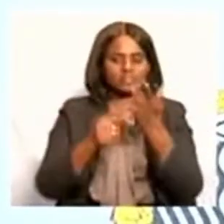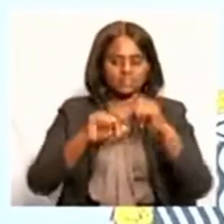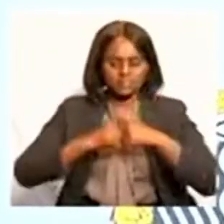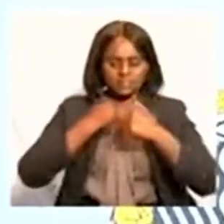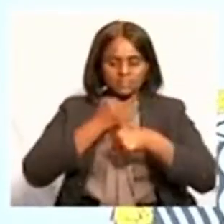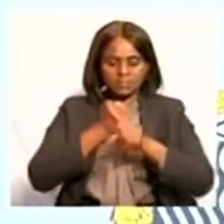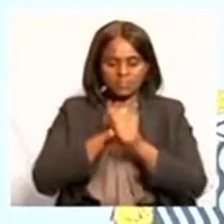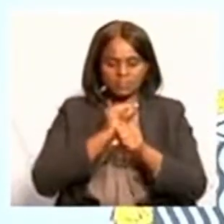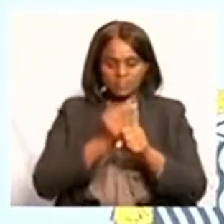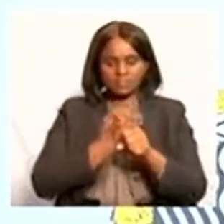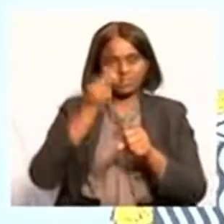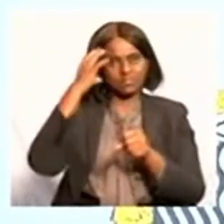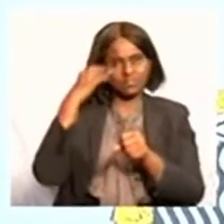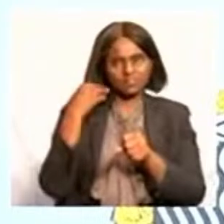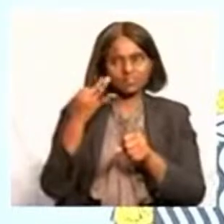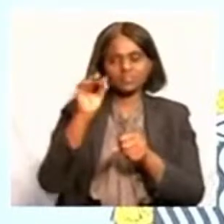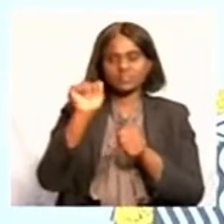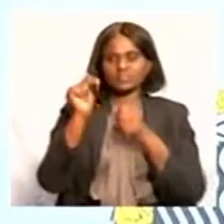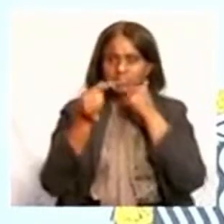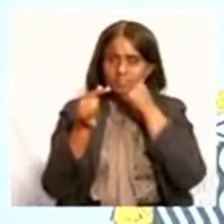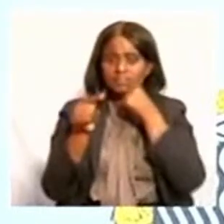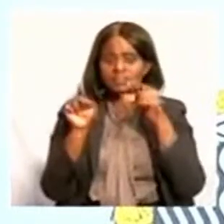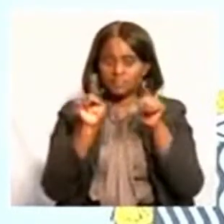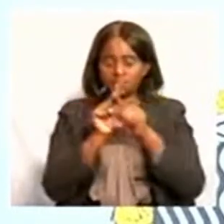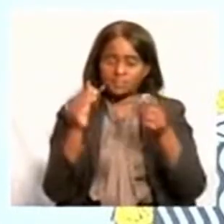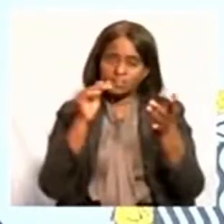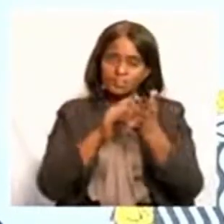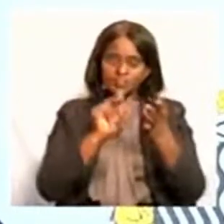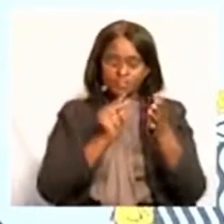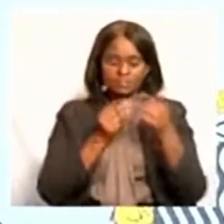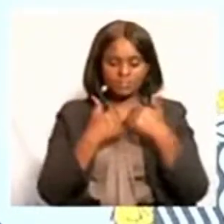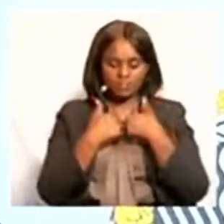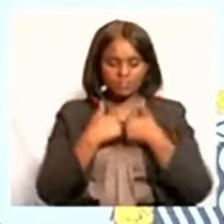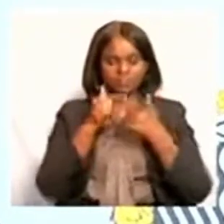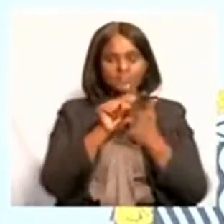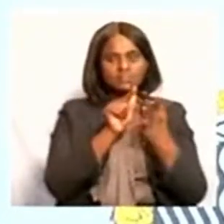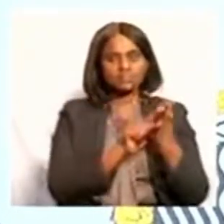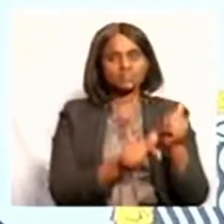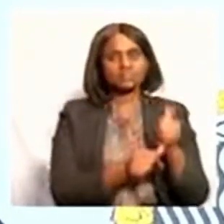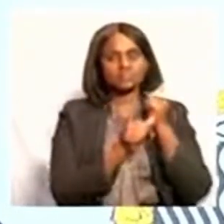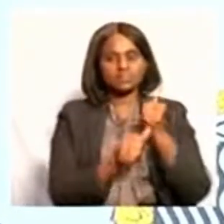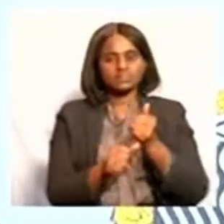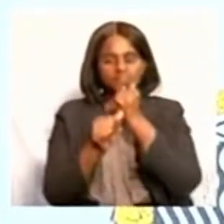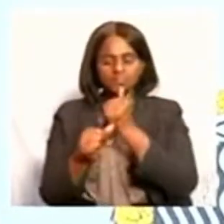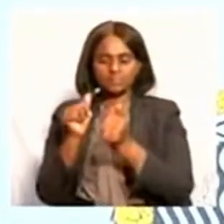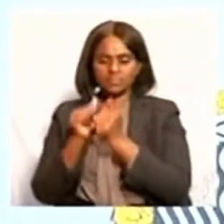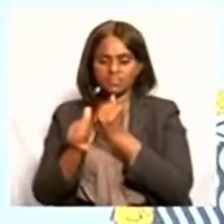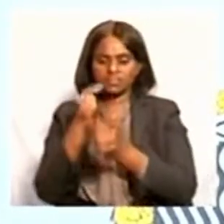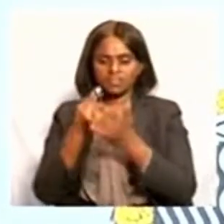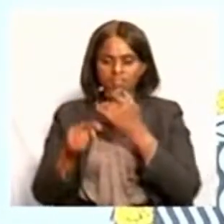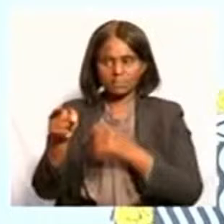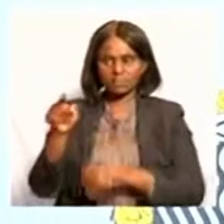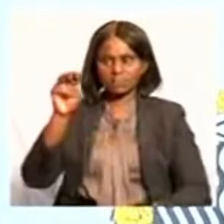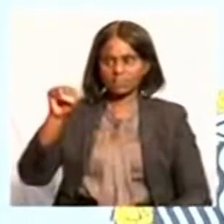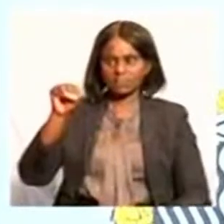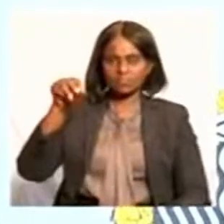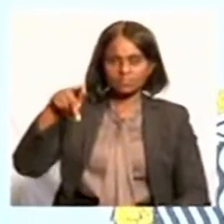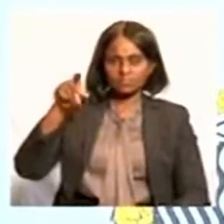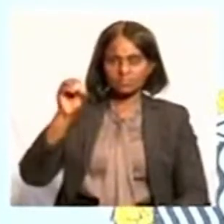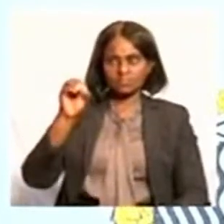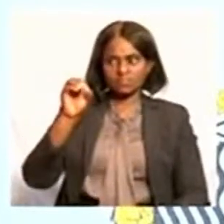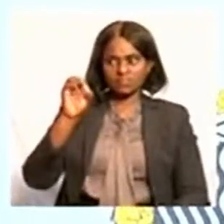make as Office of the Auditor General. Then also we have the law enforcement agencies, which Mr. Mpofu alluded